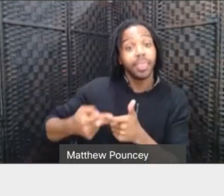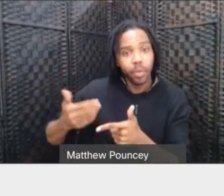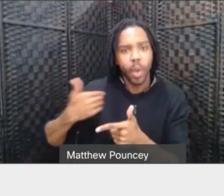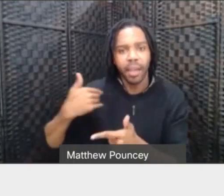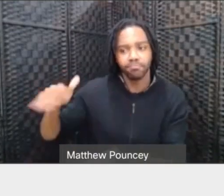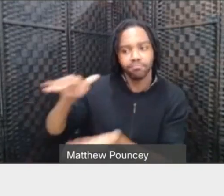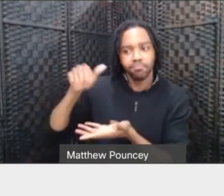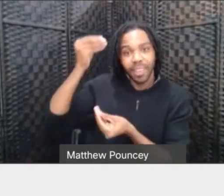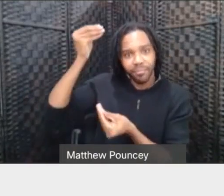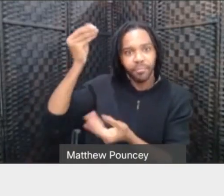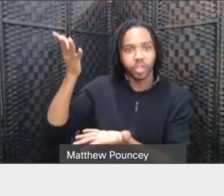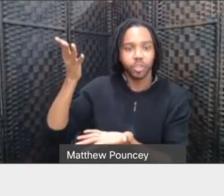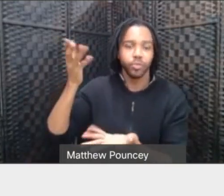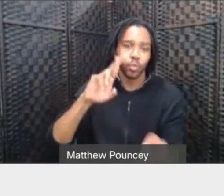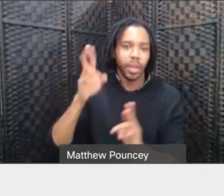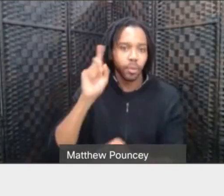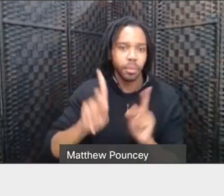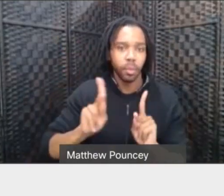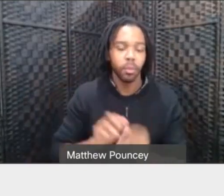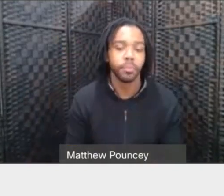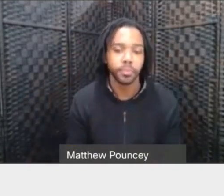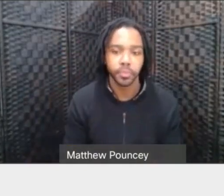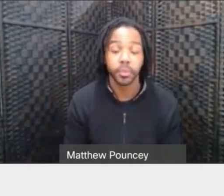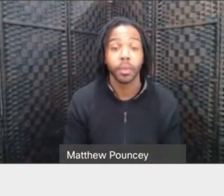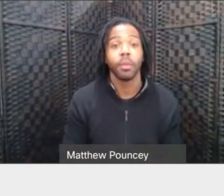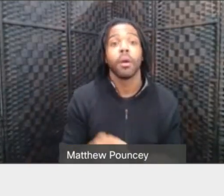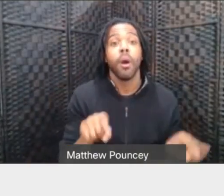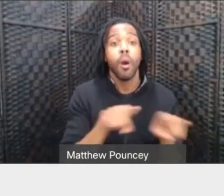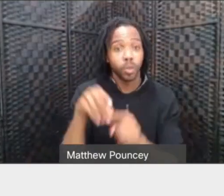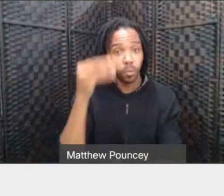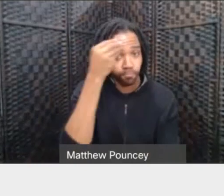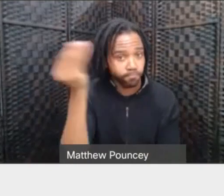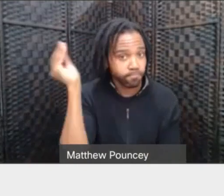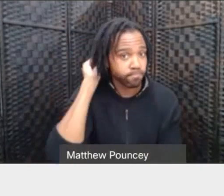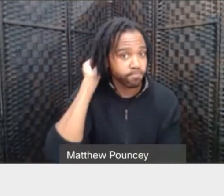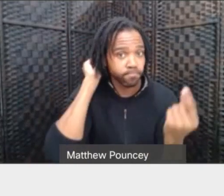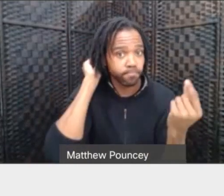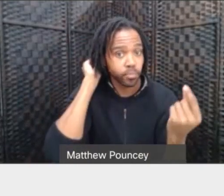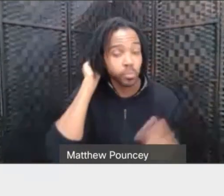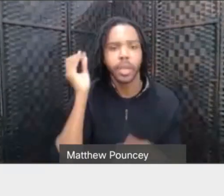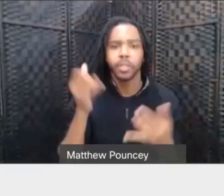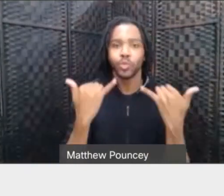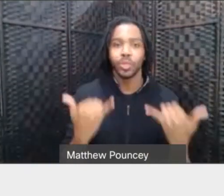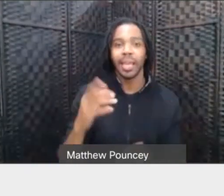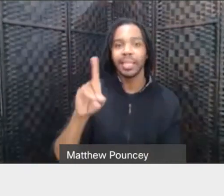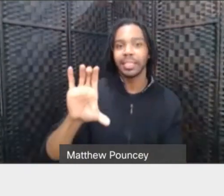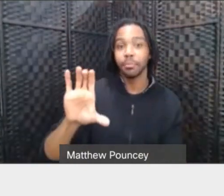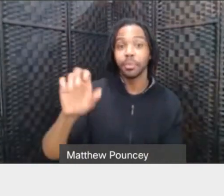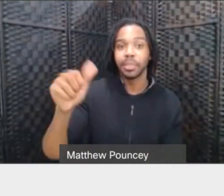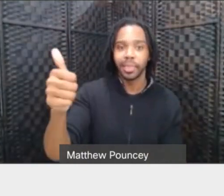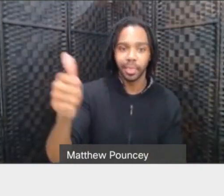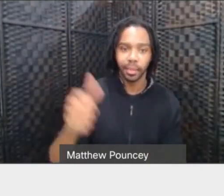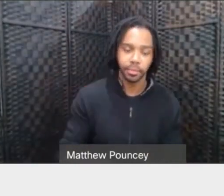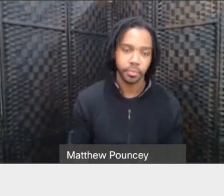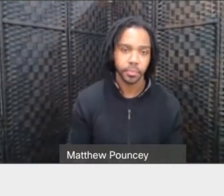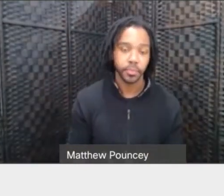that people are interested in. Just keeping in mind, today is December 10th.